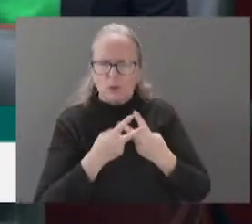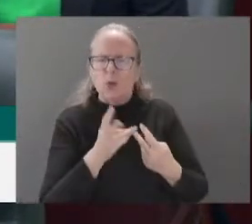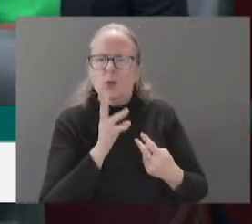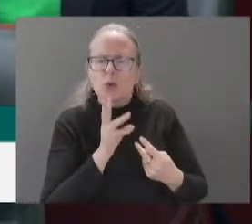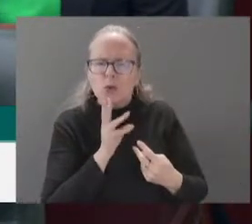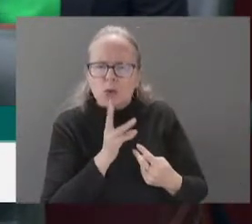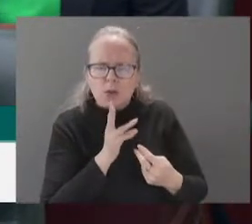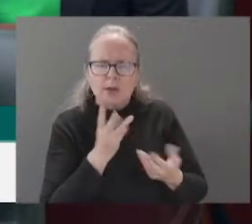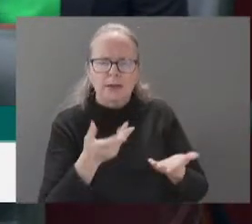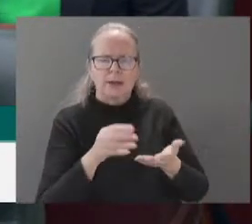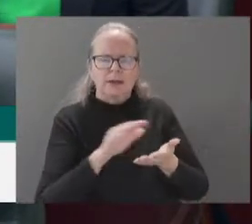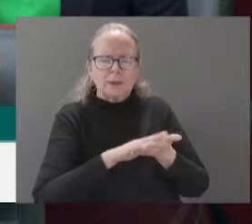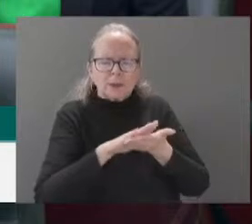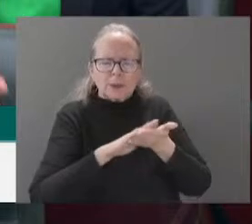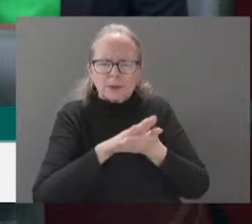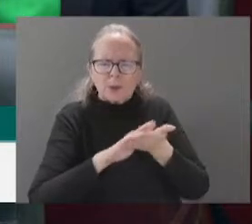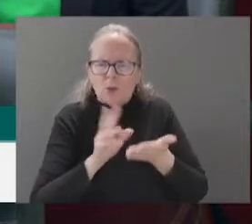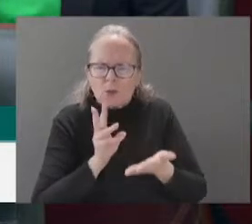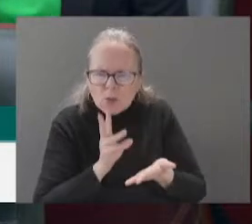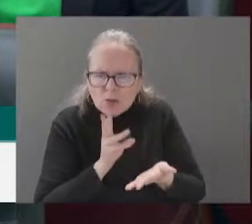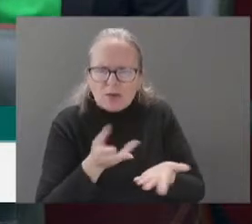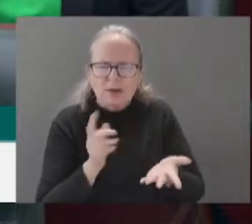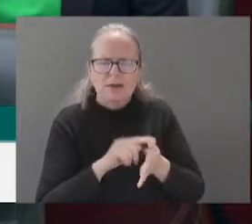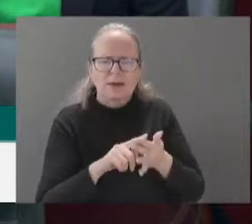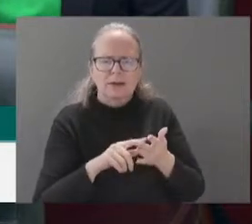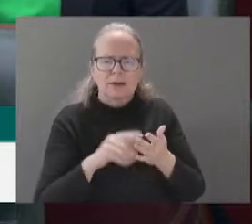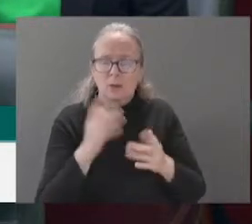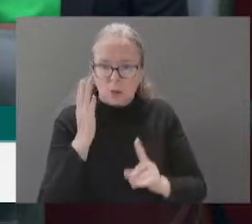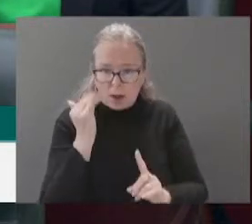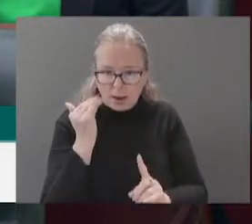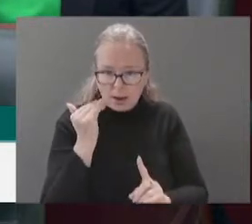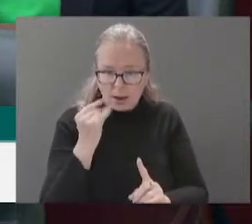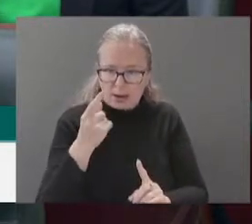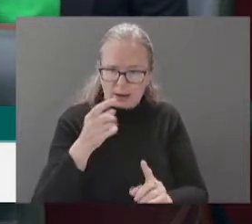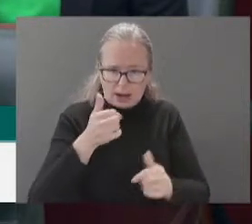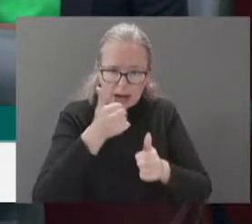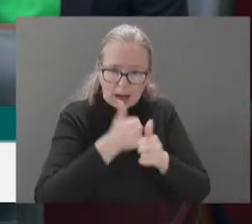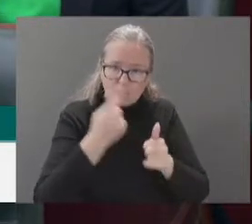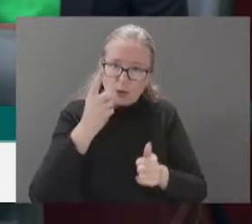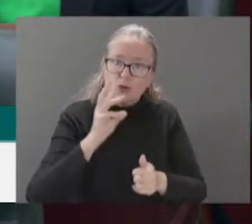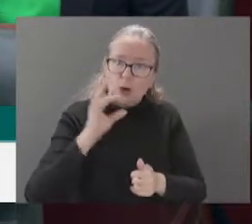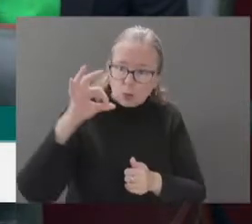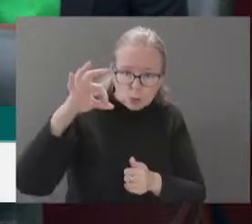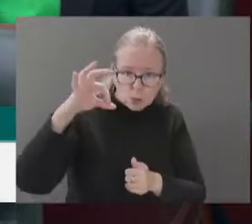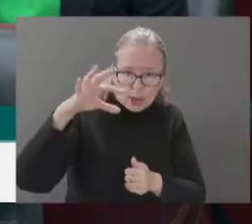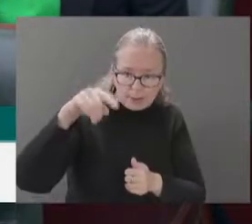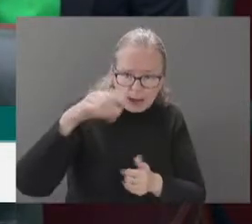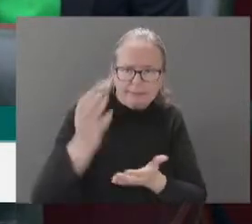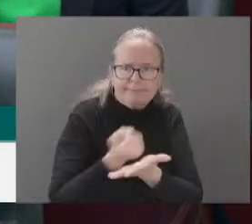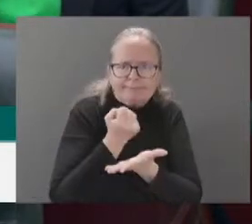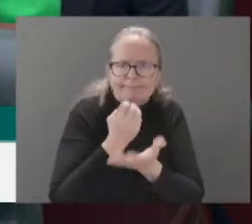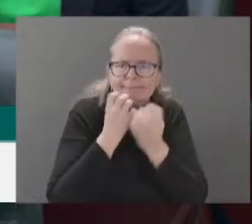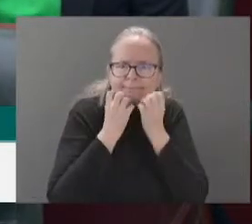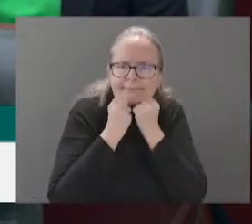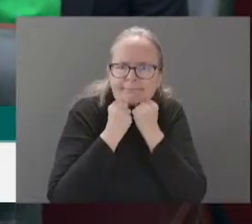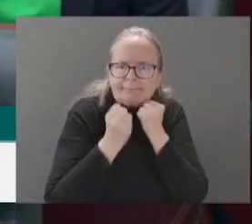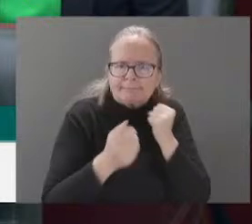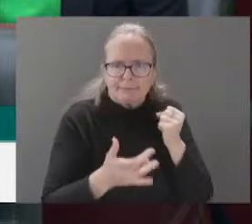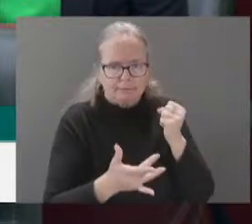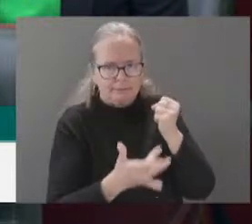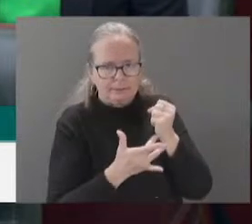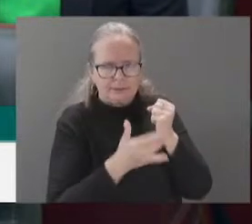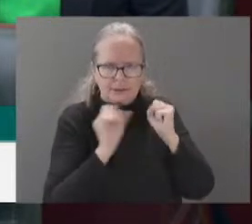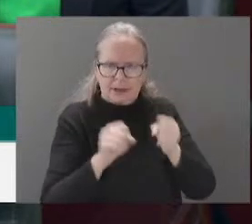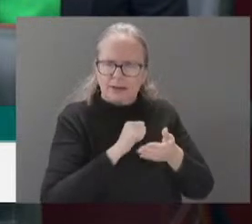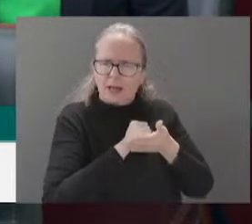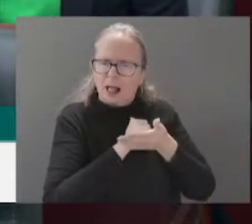drop of water counts there is no problem too big that technology can't help us solve it and that's why we are proud financial partners